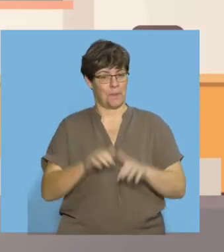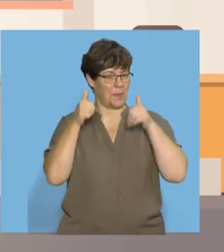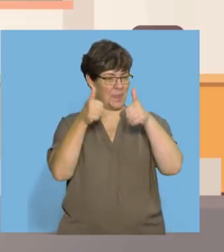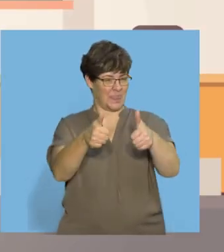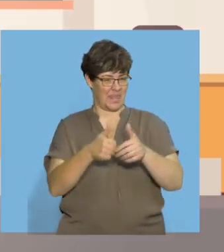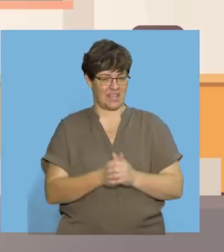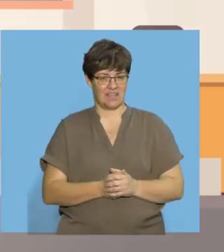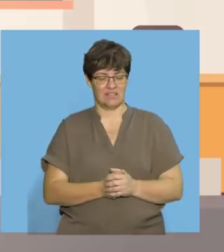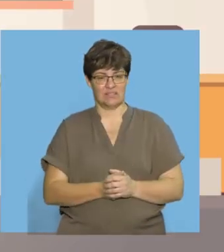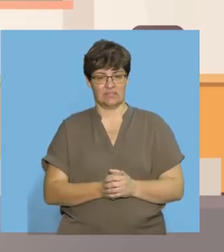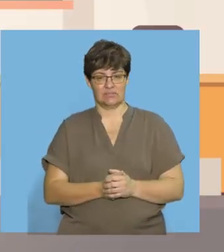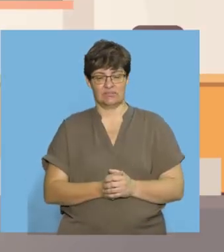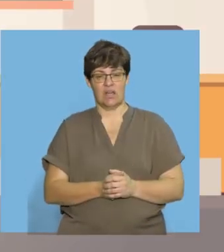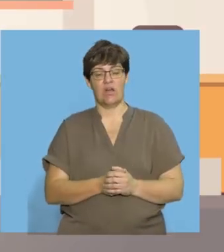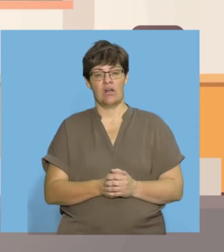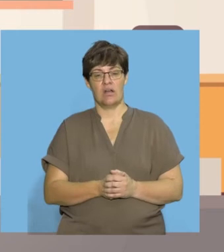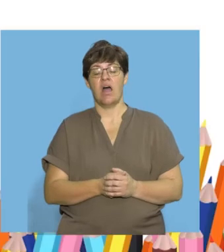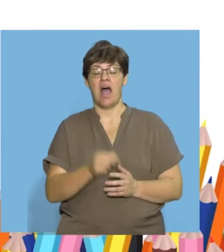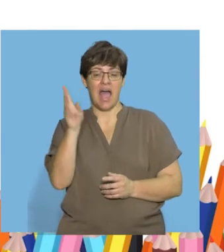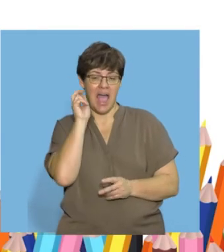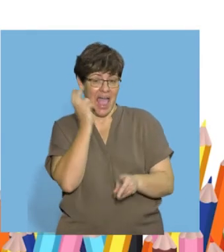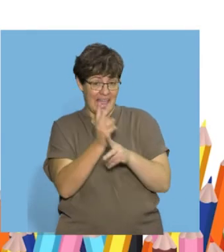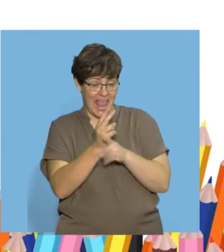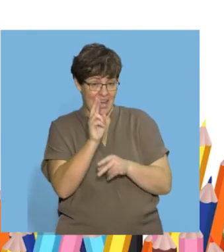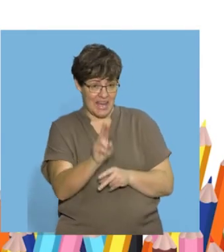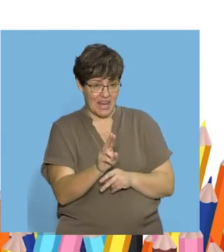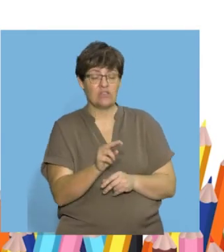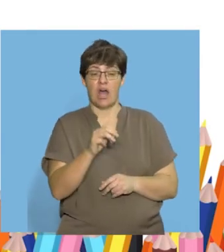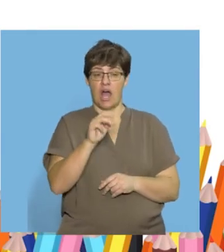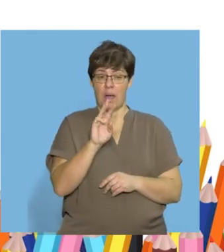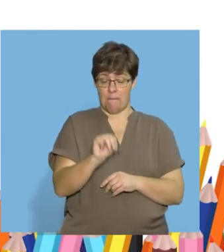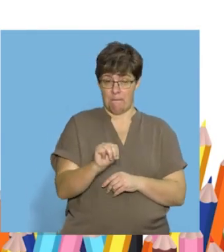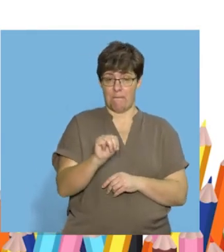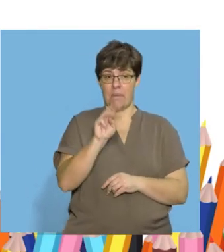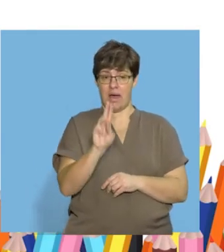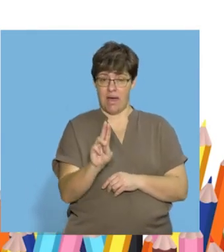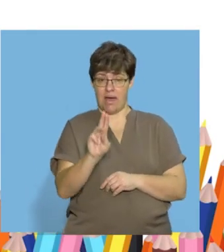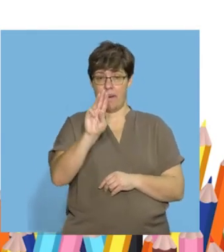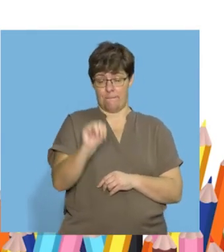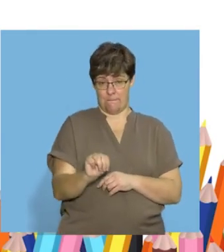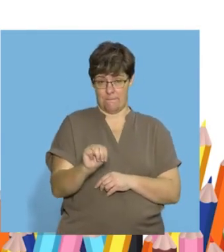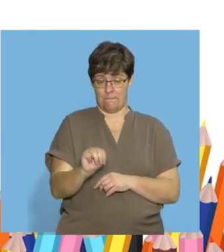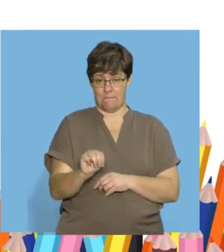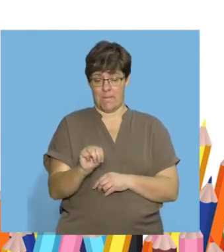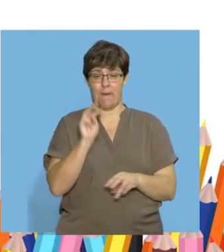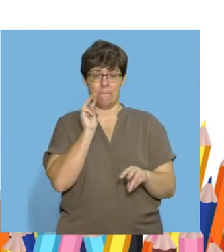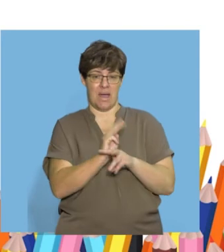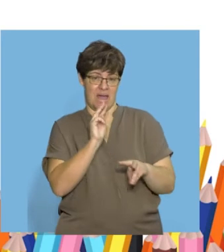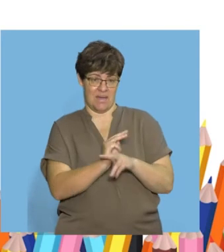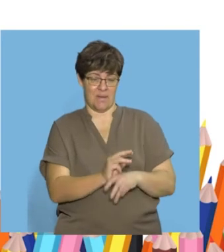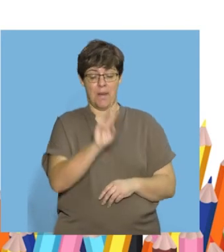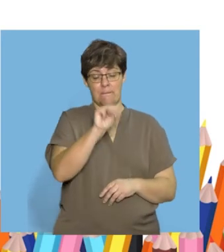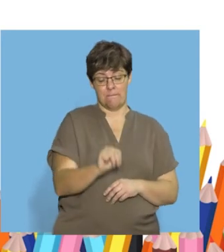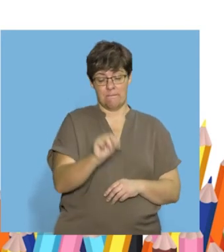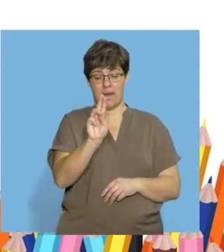Now listen for the a again and say. M. A. M. Mum. M. A.